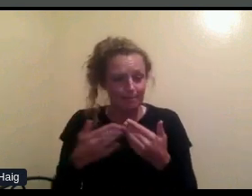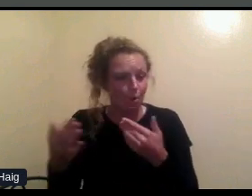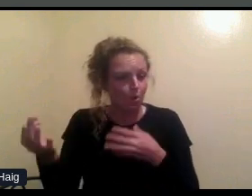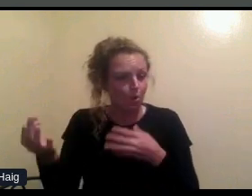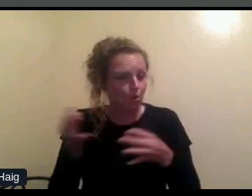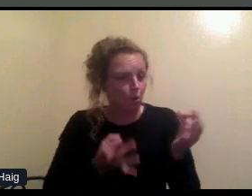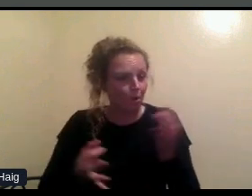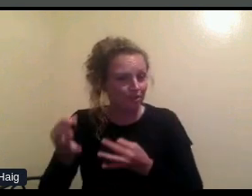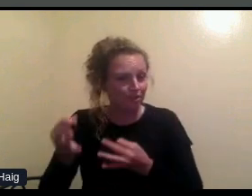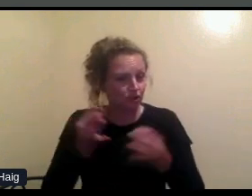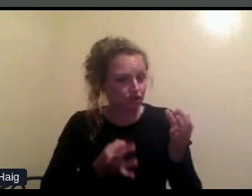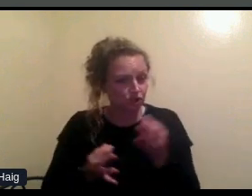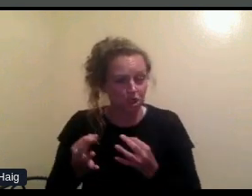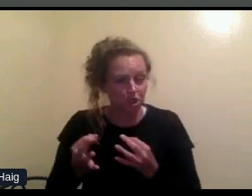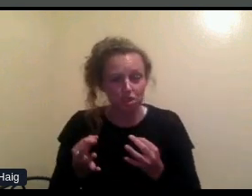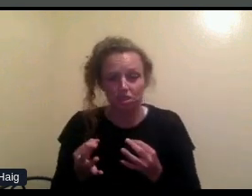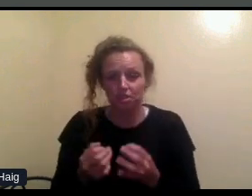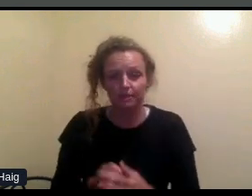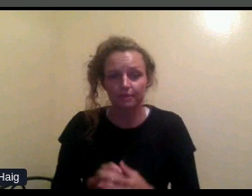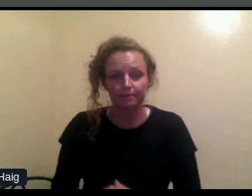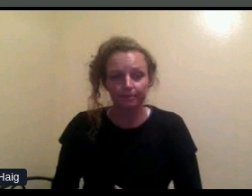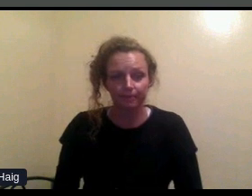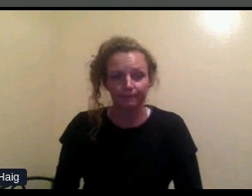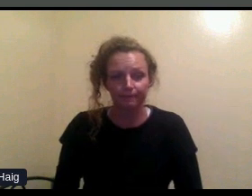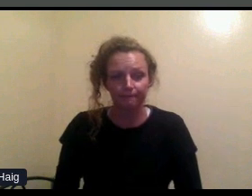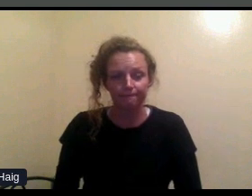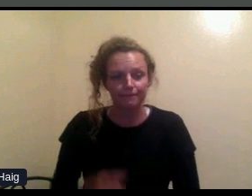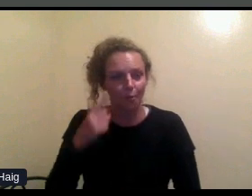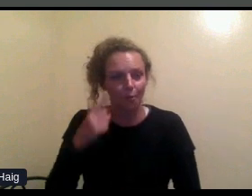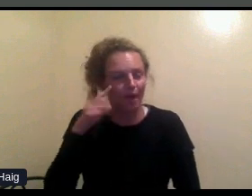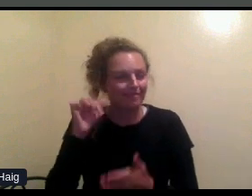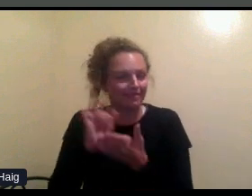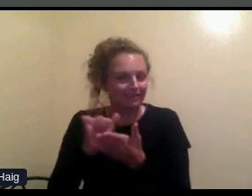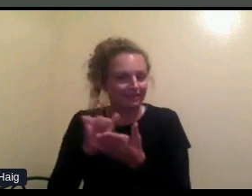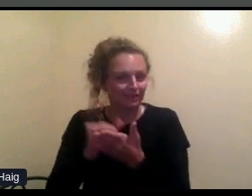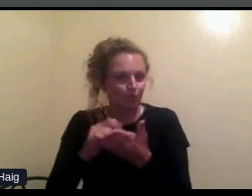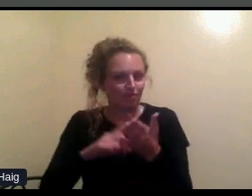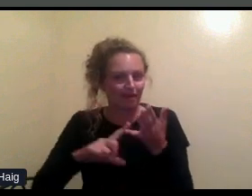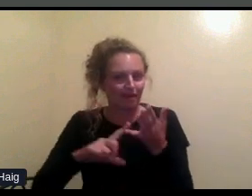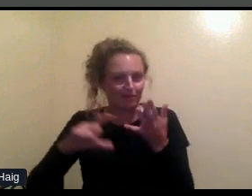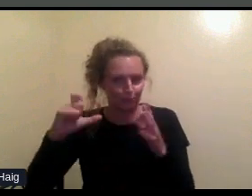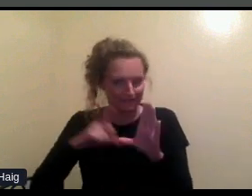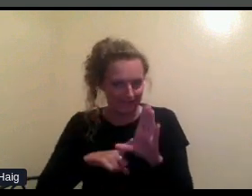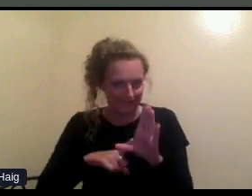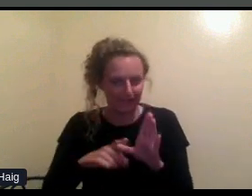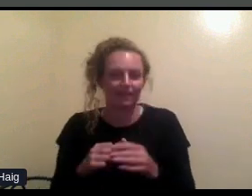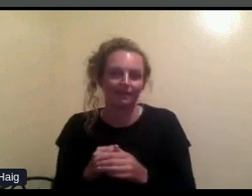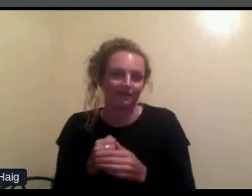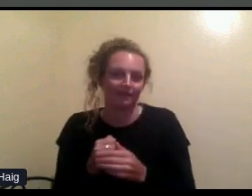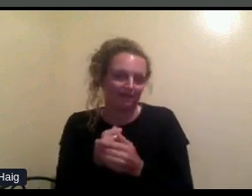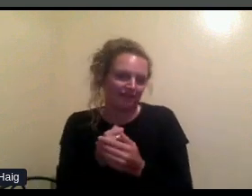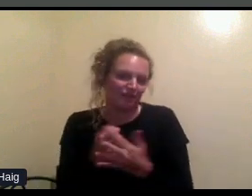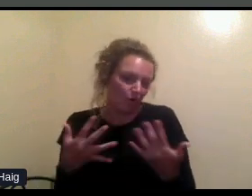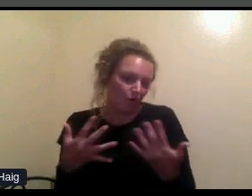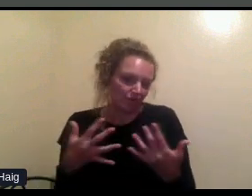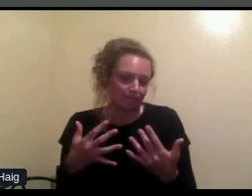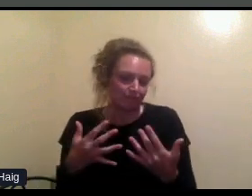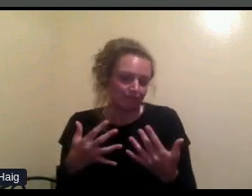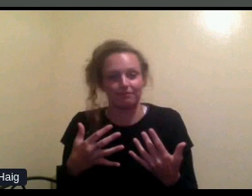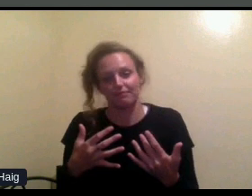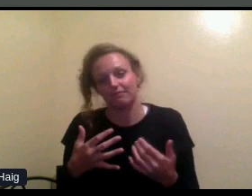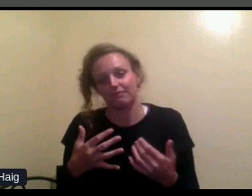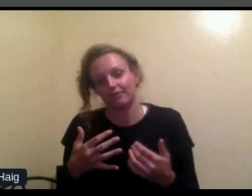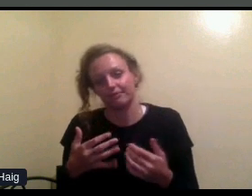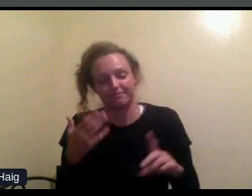the chat. No, I think you're right, Lucy. Just lots of acknowledgements about, you've mentioned it already, Jacob. You know, great